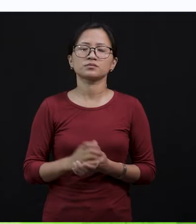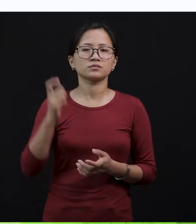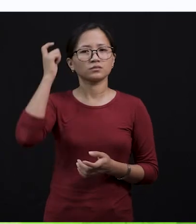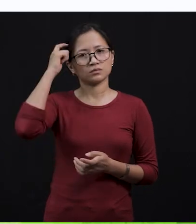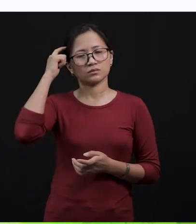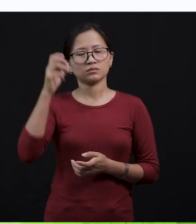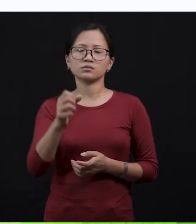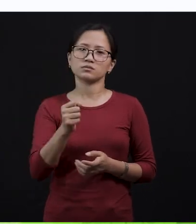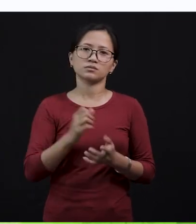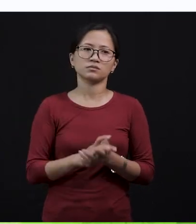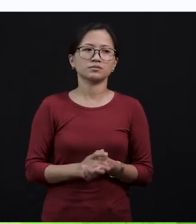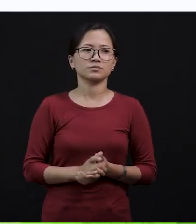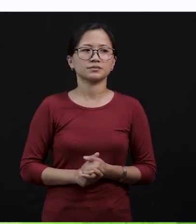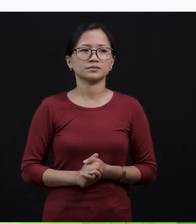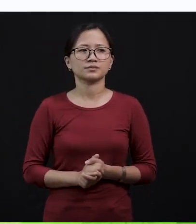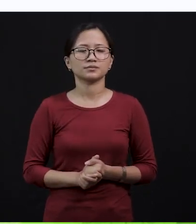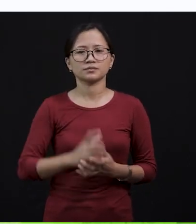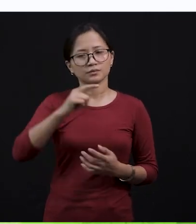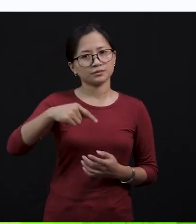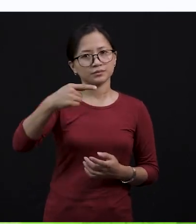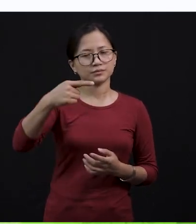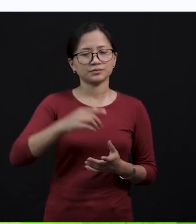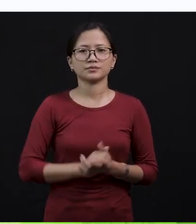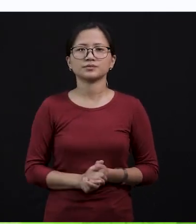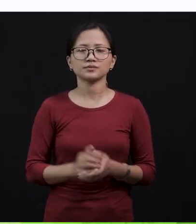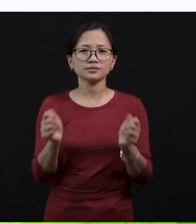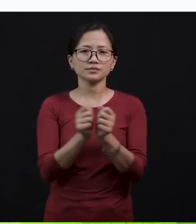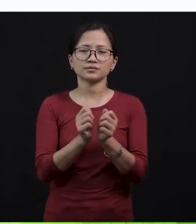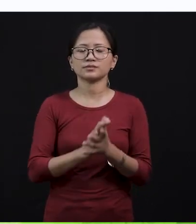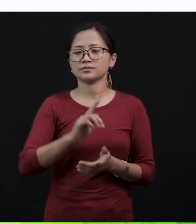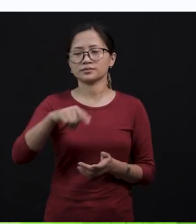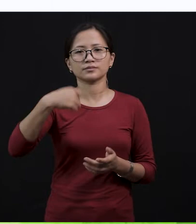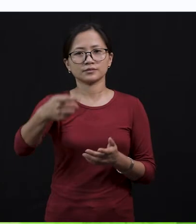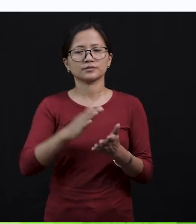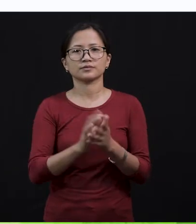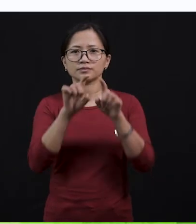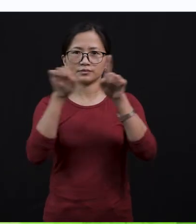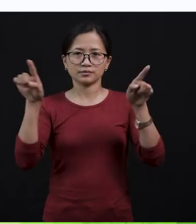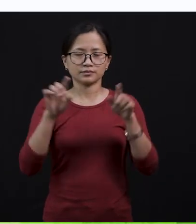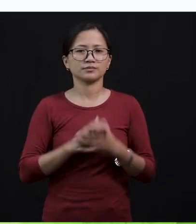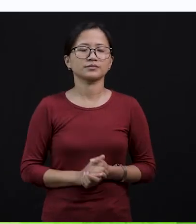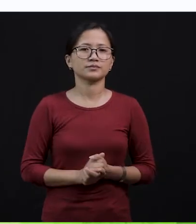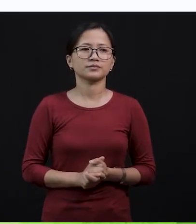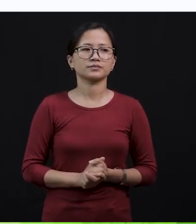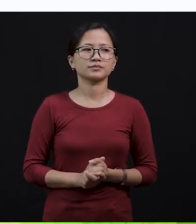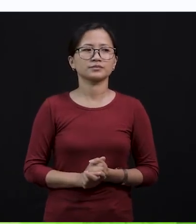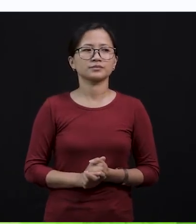thought. Now let's continue with the next stanza.